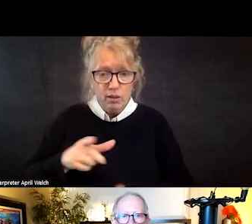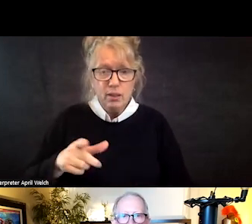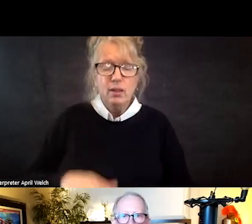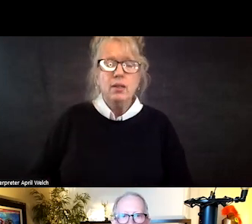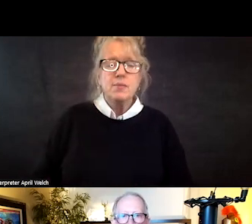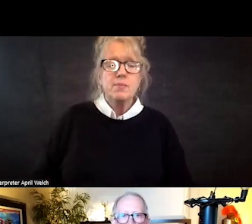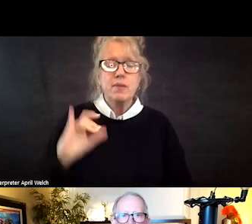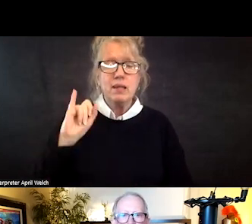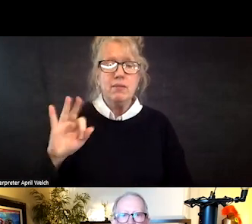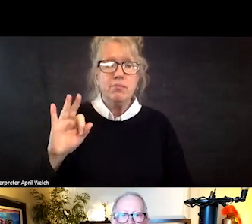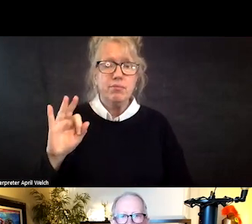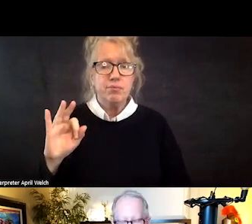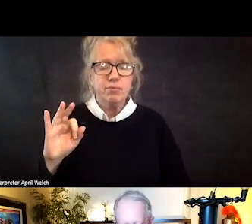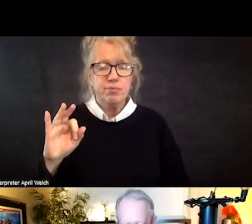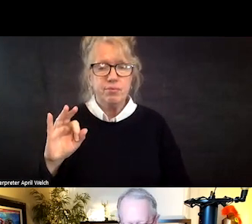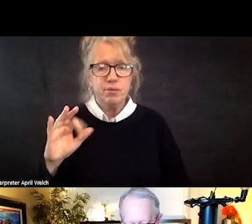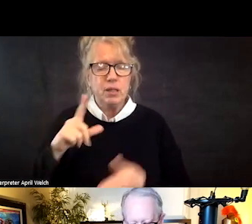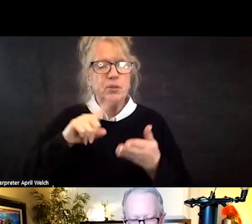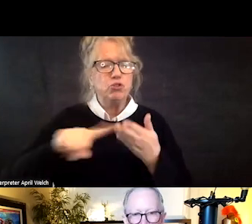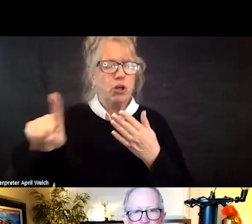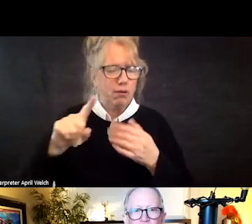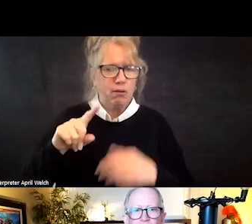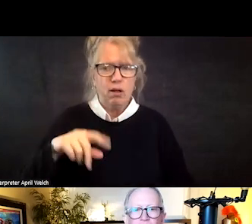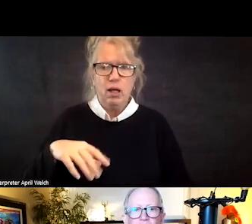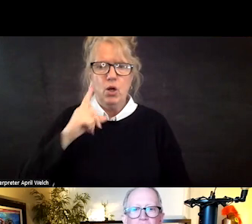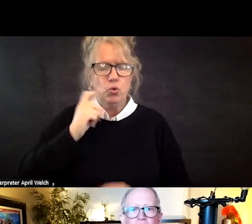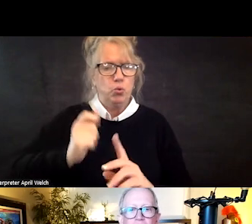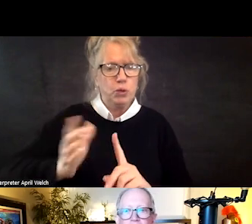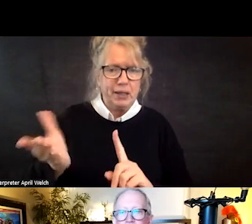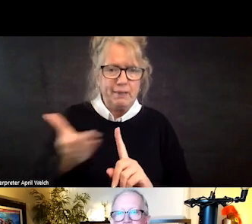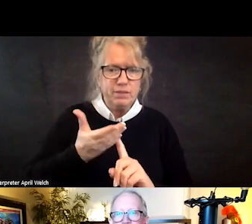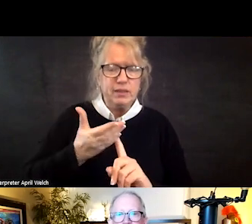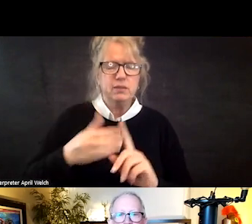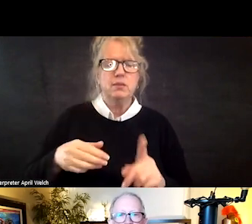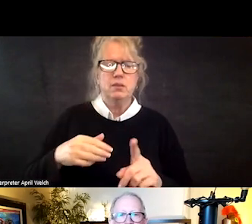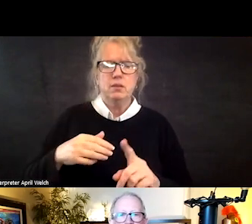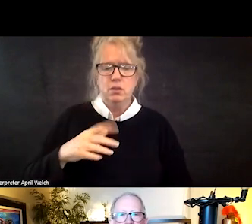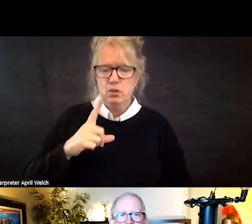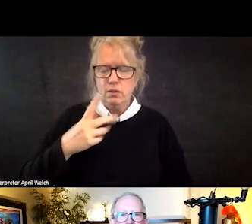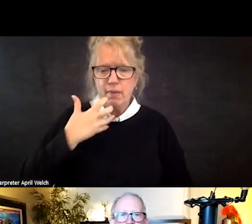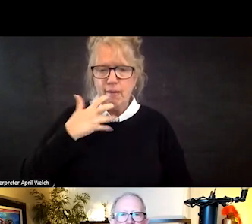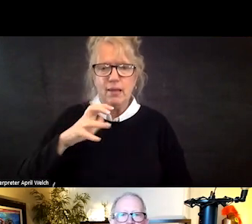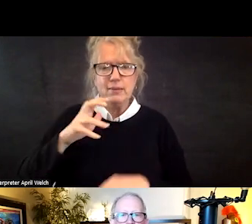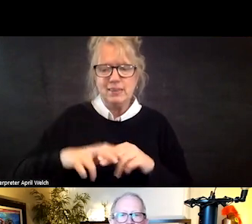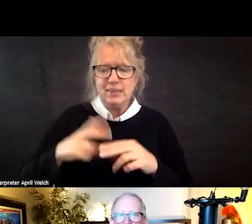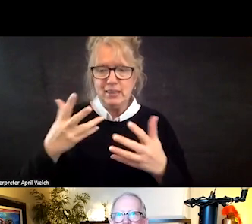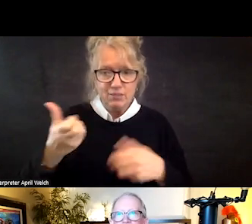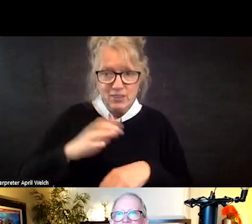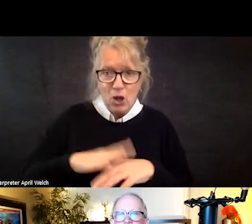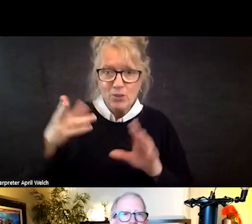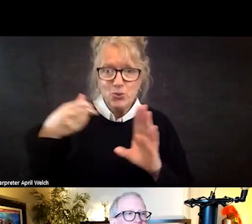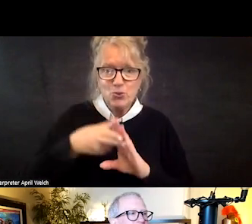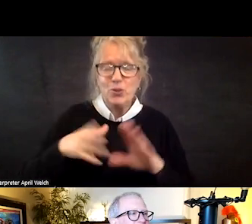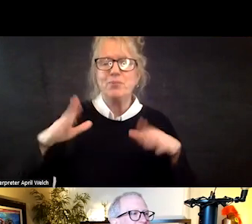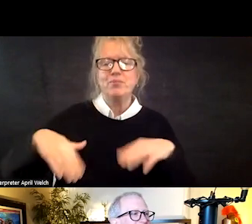so, check my list and see if we could convince him to get on the hot seat and talk about this. He is not on yet, so we will do